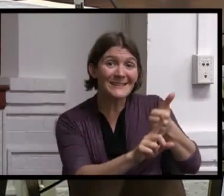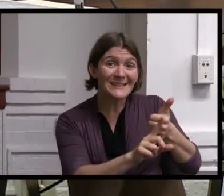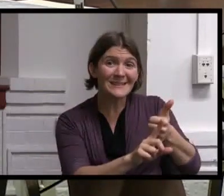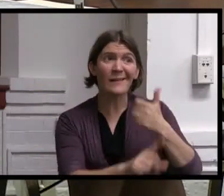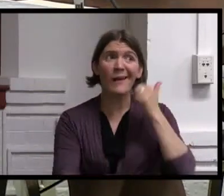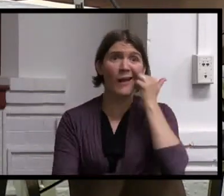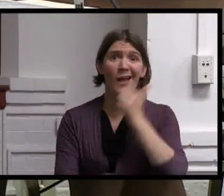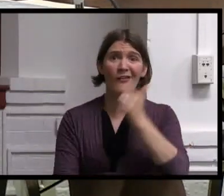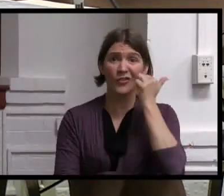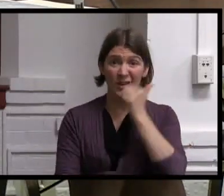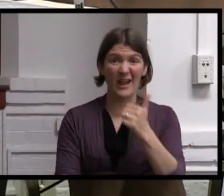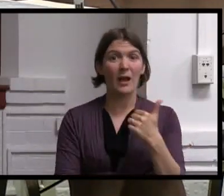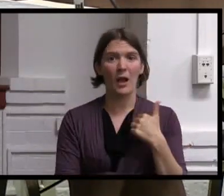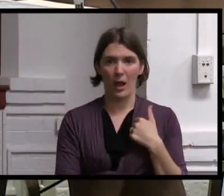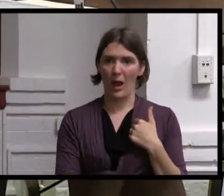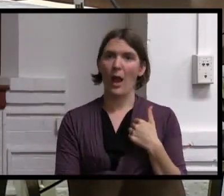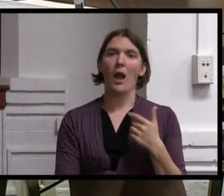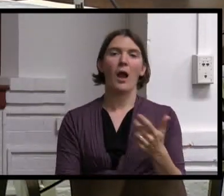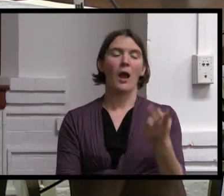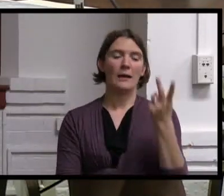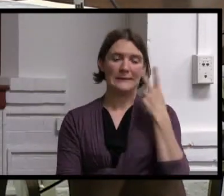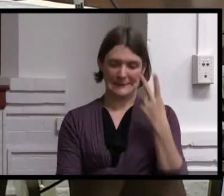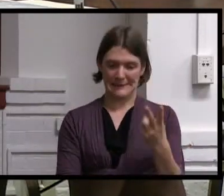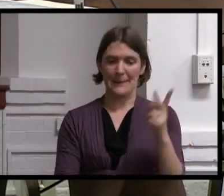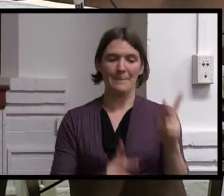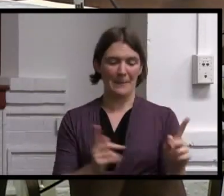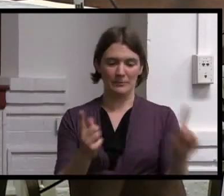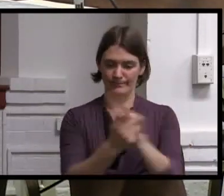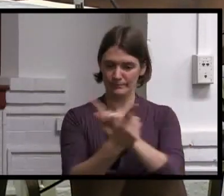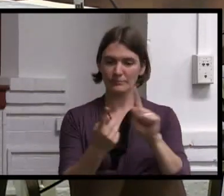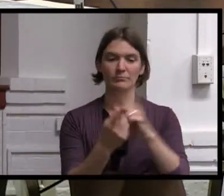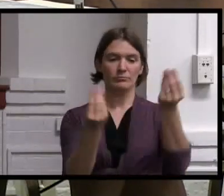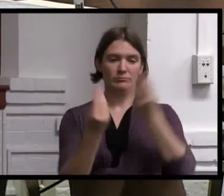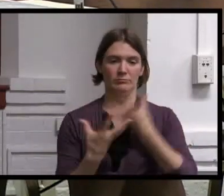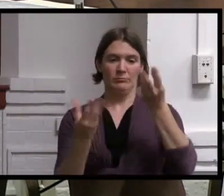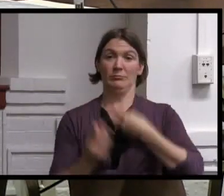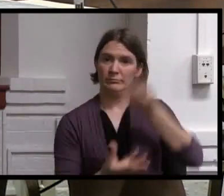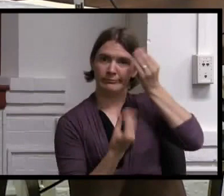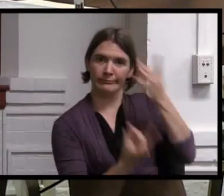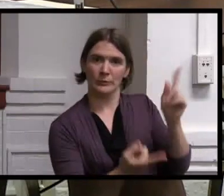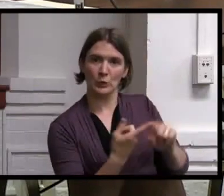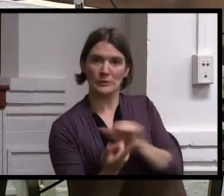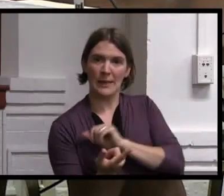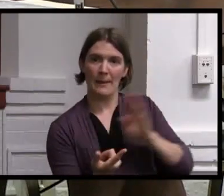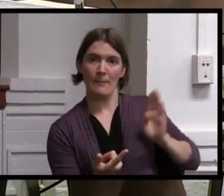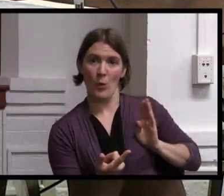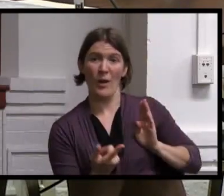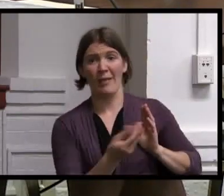daily basis, I have gotten lots of feedback that I've shared with the select board and with my panel.